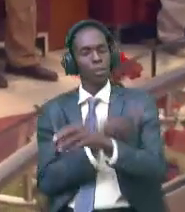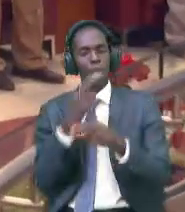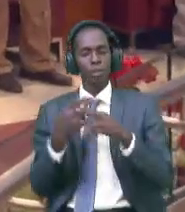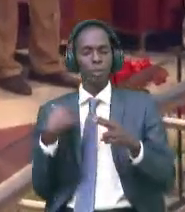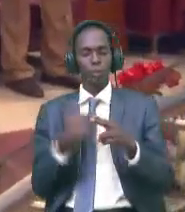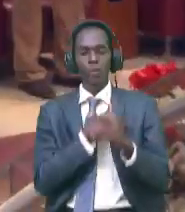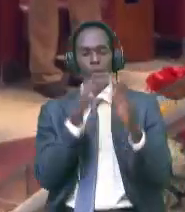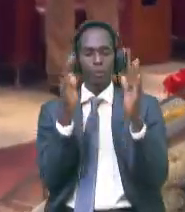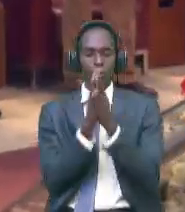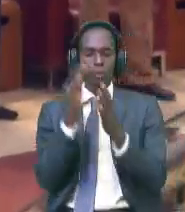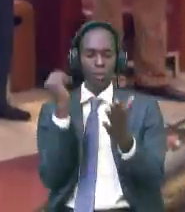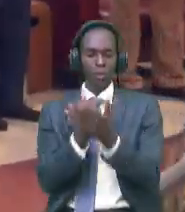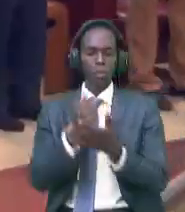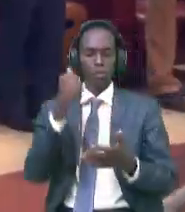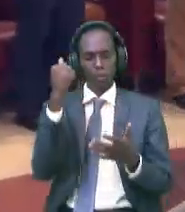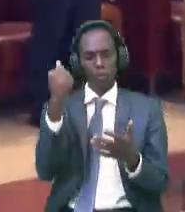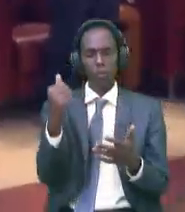we pray.